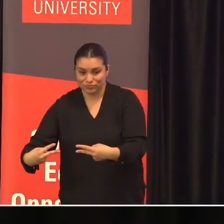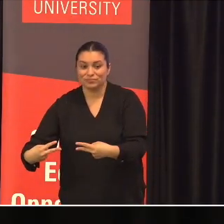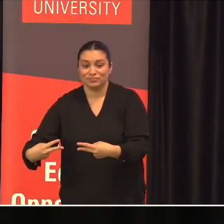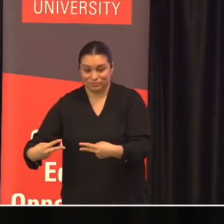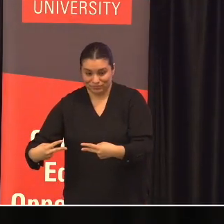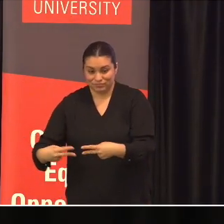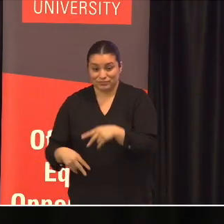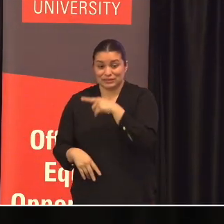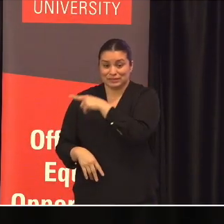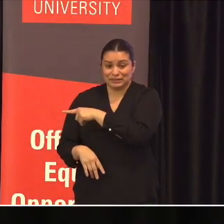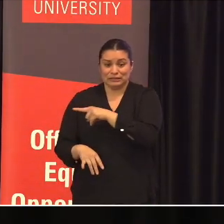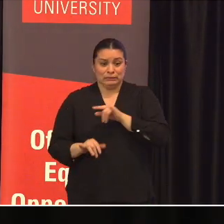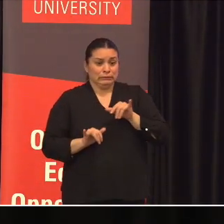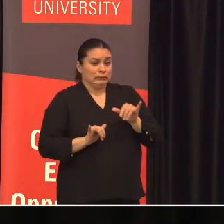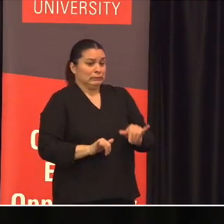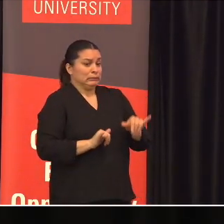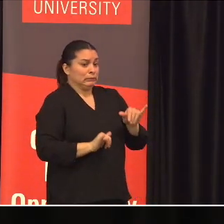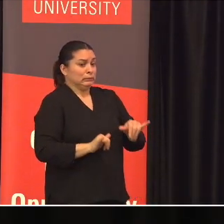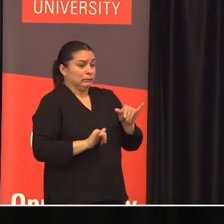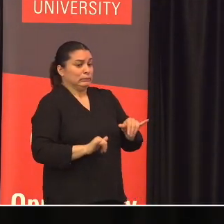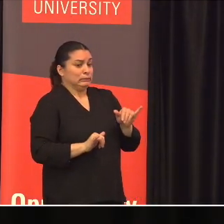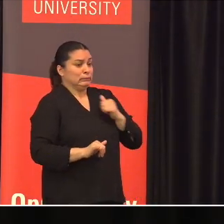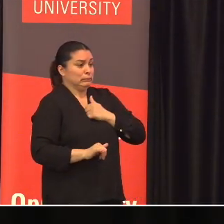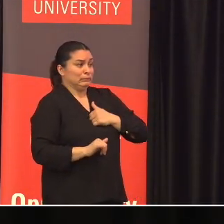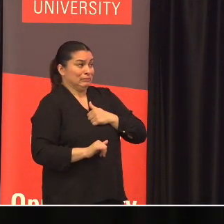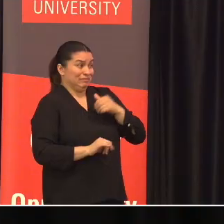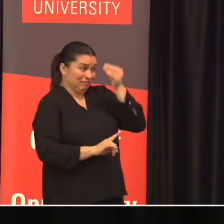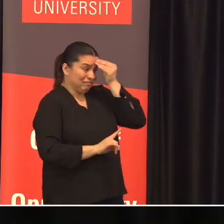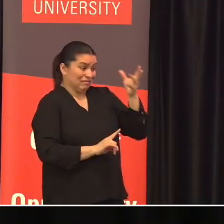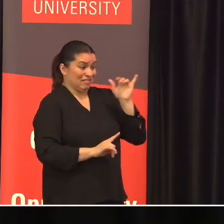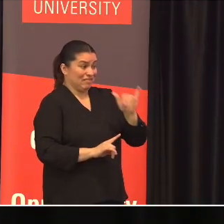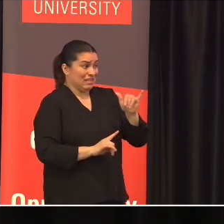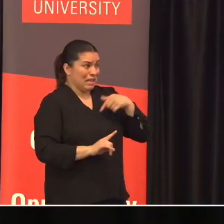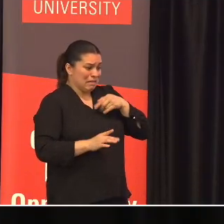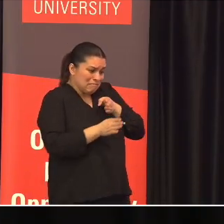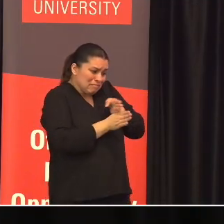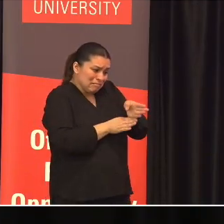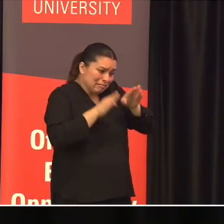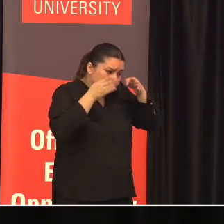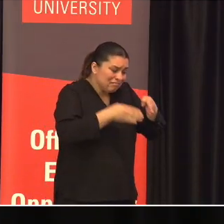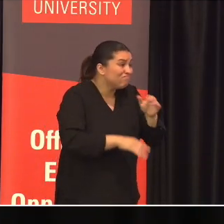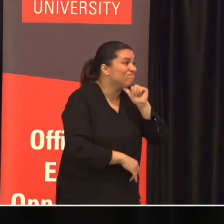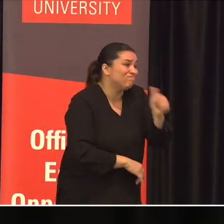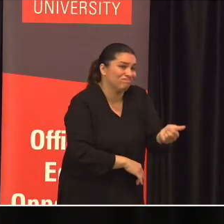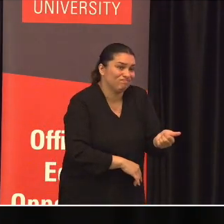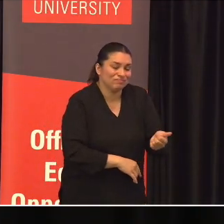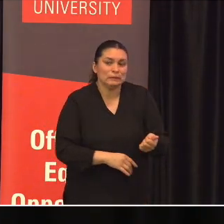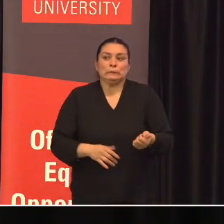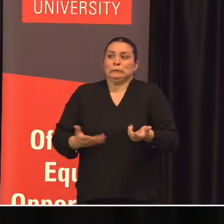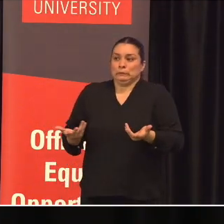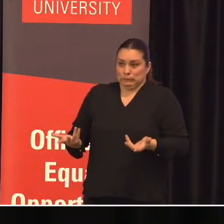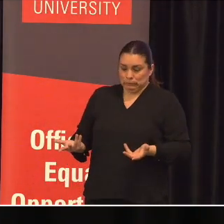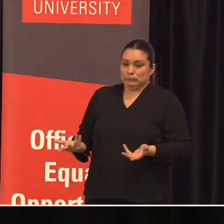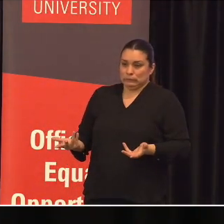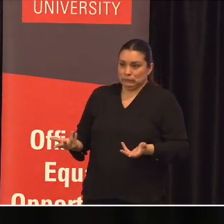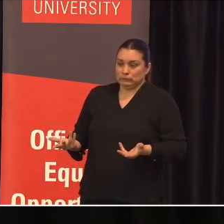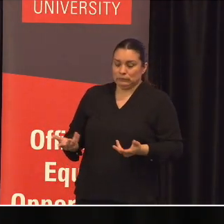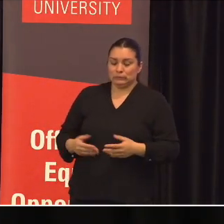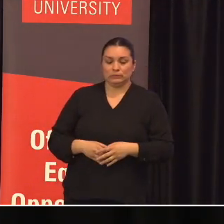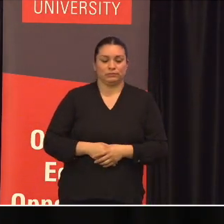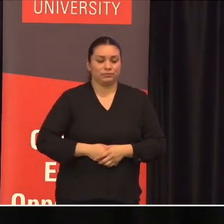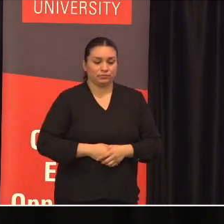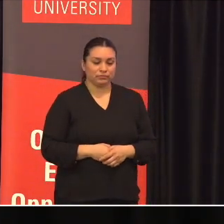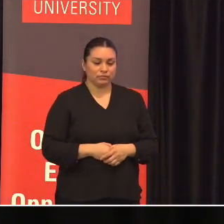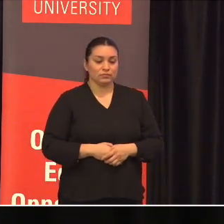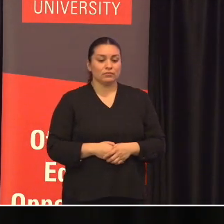software that is. Yeah, Got a question? probably our last question. Hi, my name is Erica. I work in the College